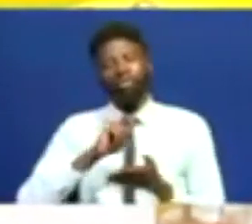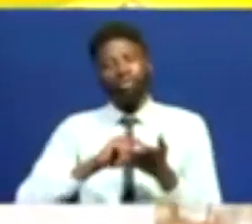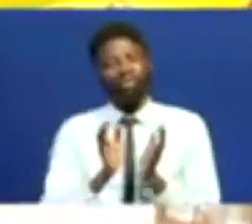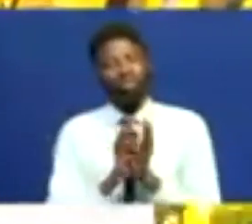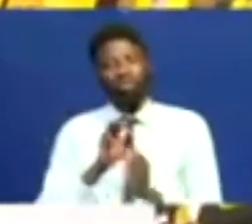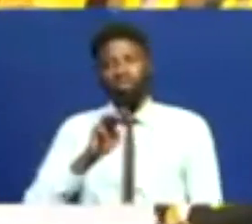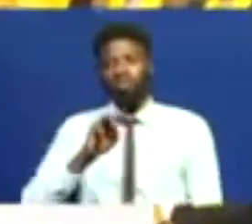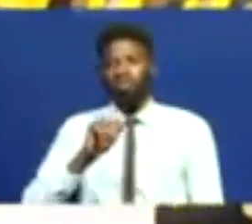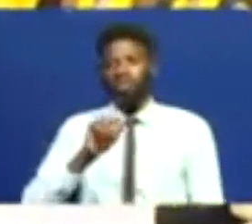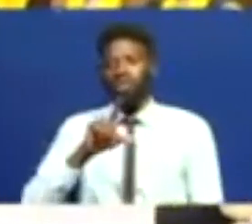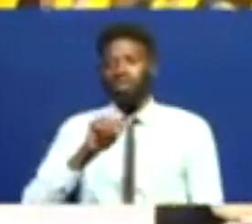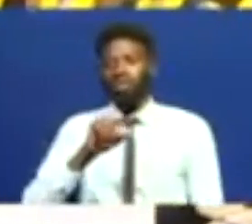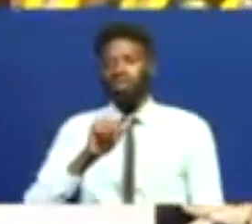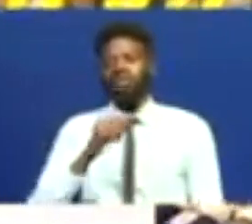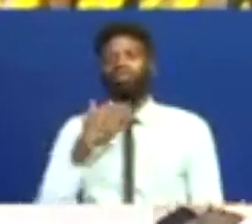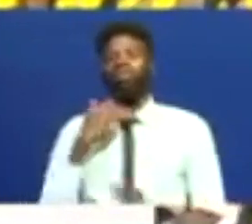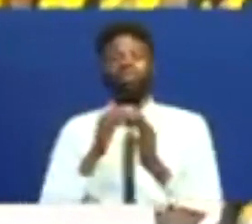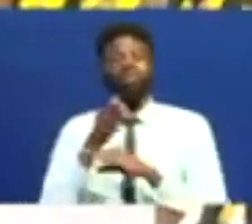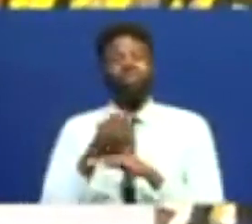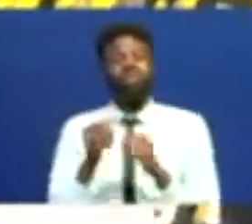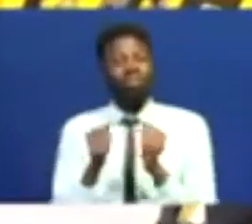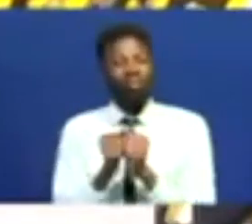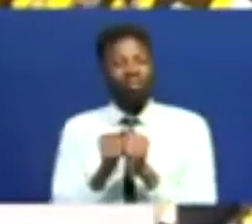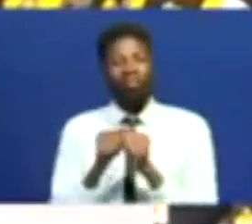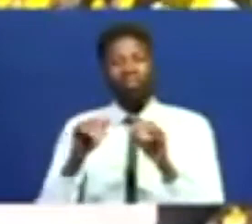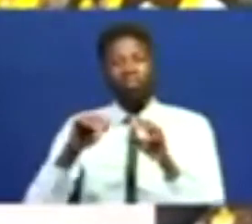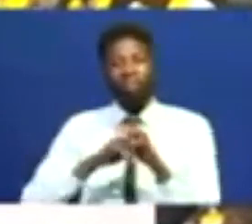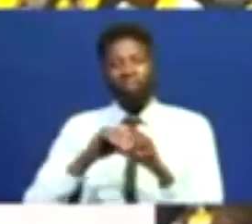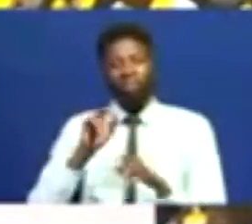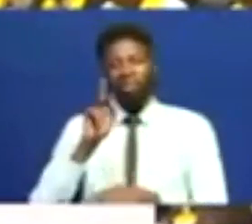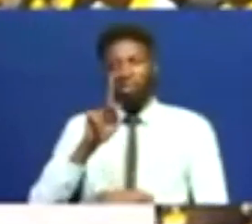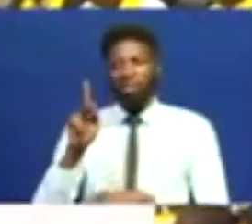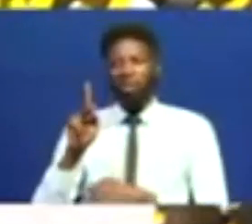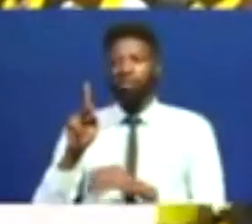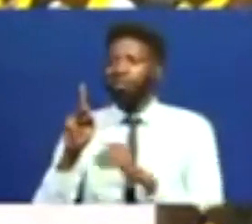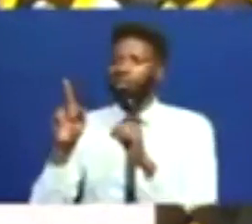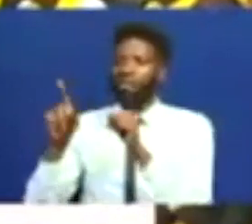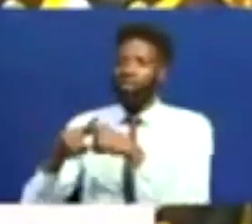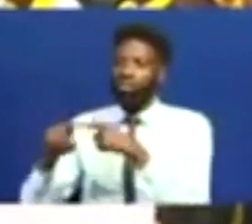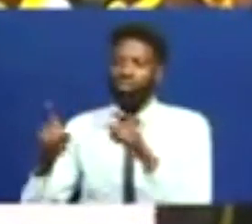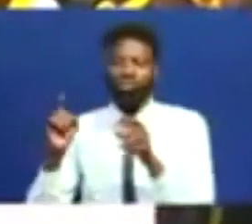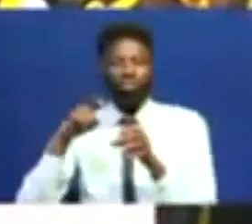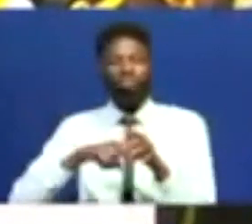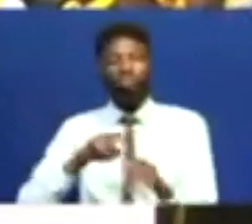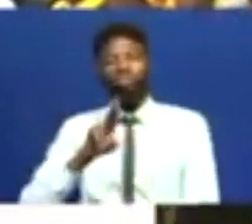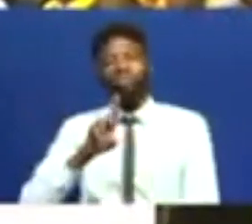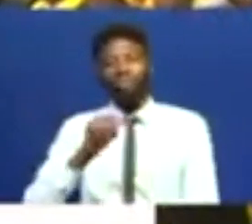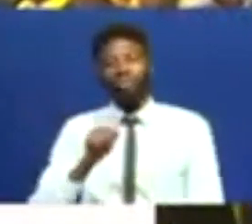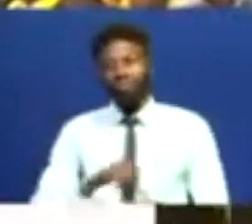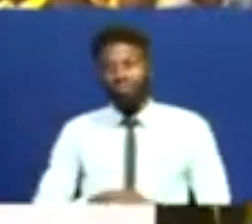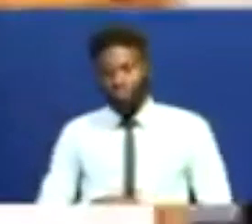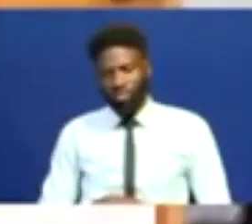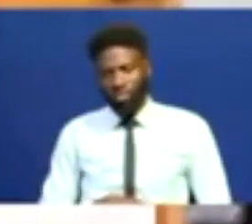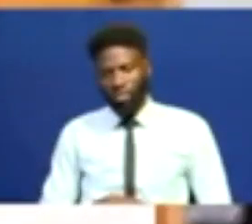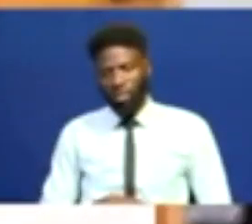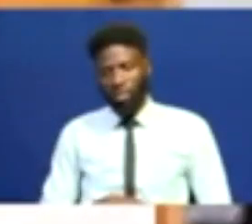the more than 10 Kenya Kwanza affiliate parties to fold up and join UDA. A proposal that appeared to unsettle Prime